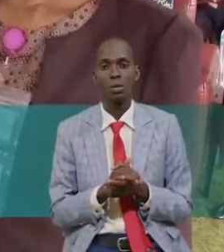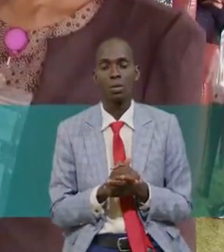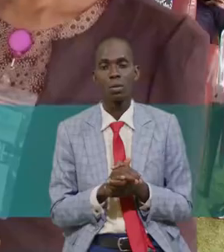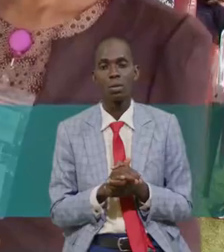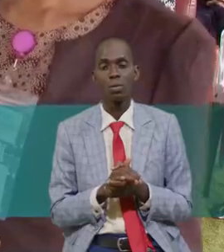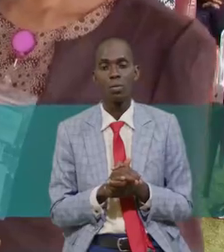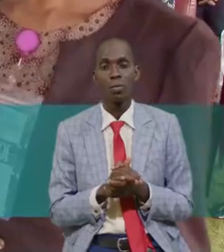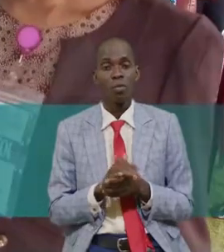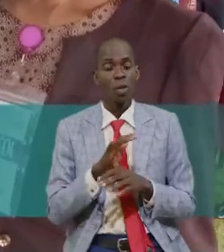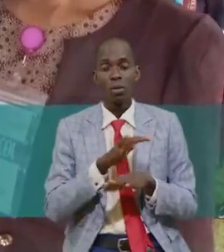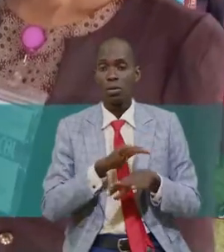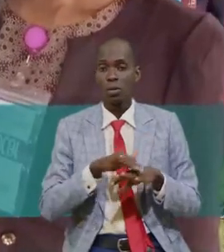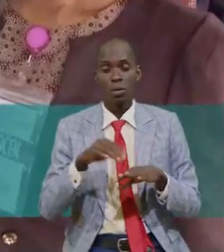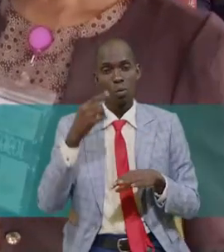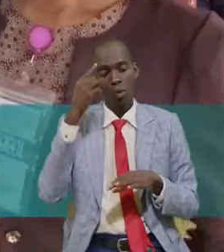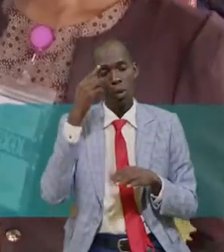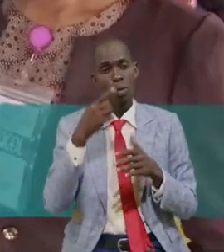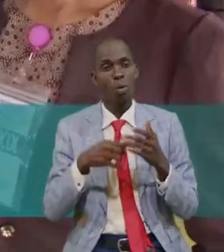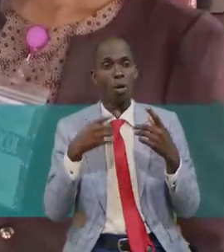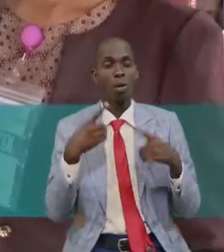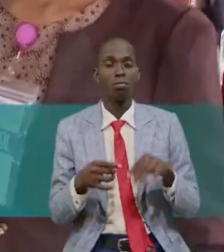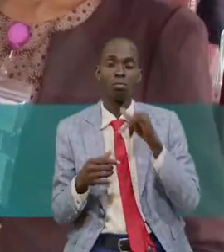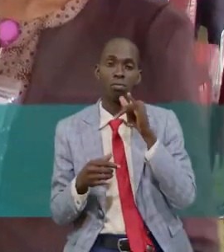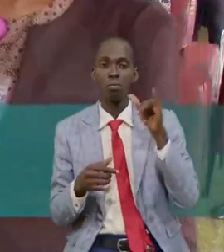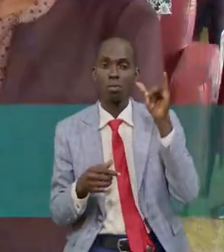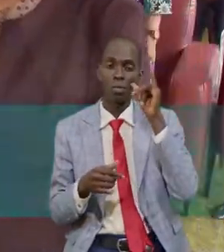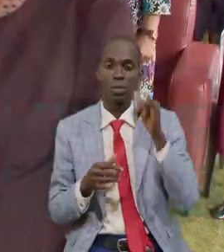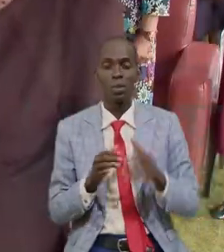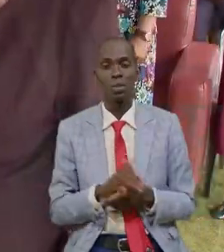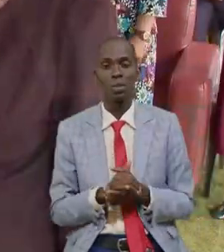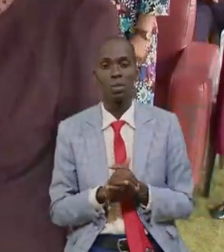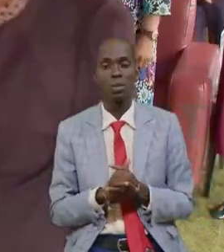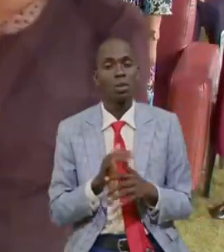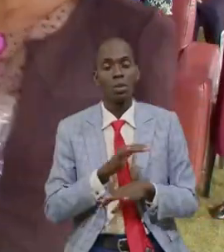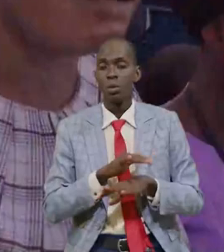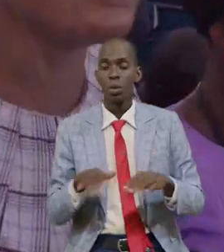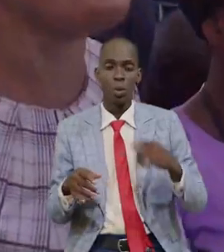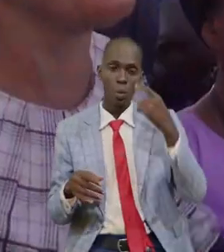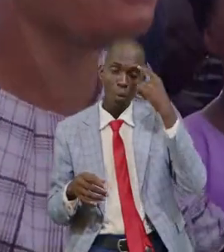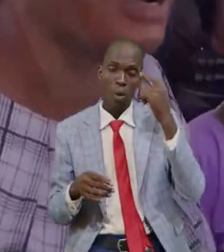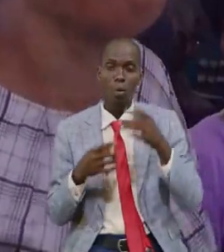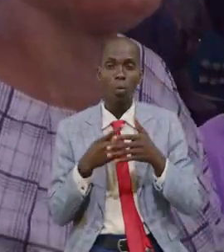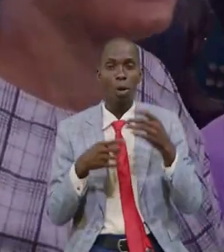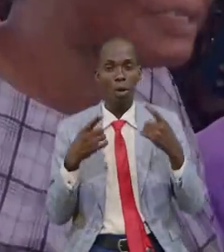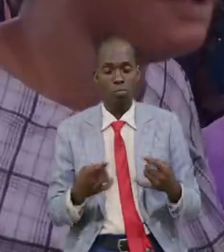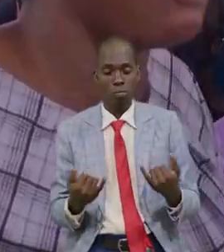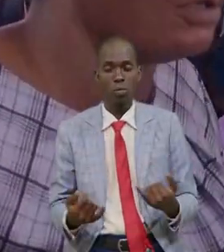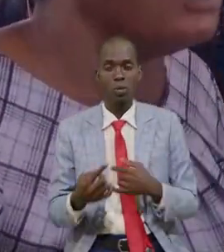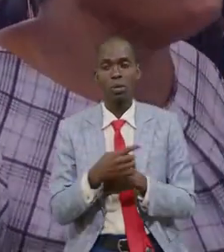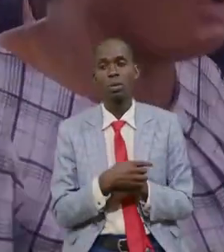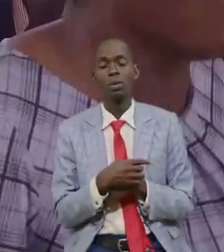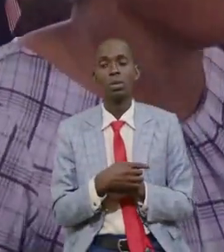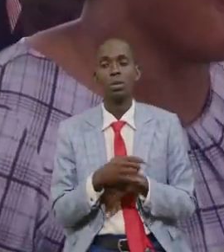Don't mind what happened yesterday. Don't mind what happened today.